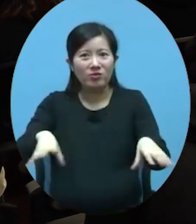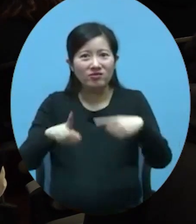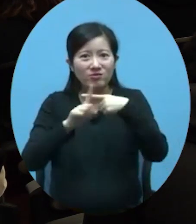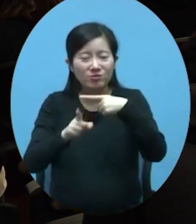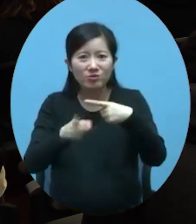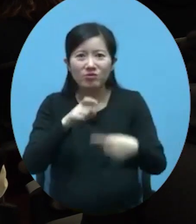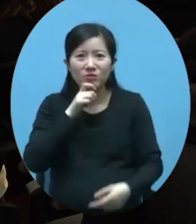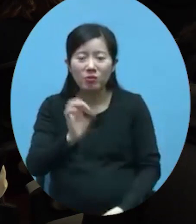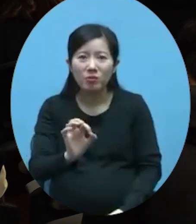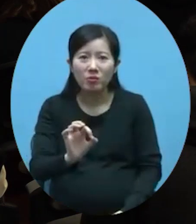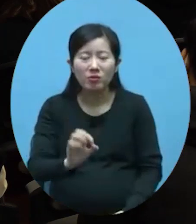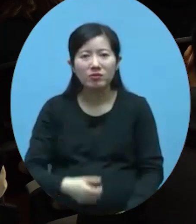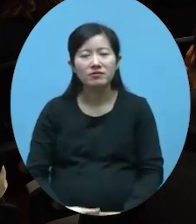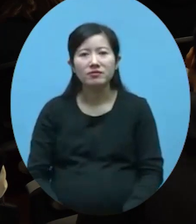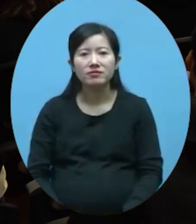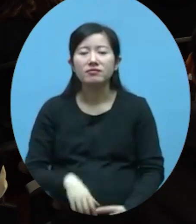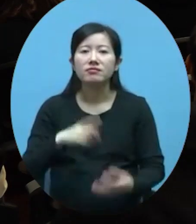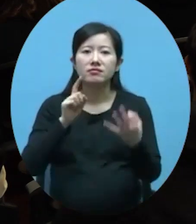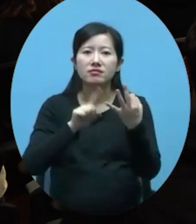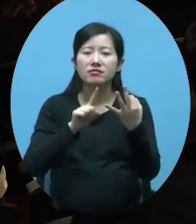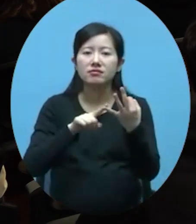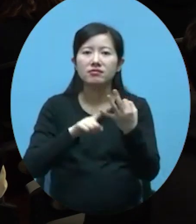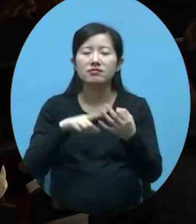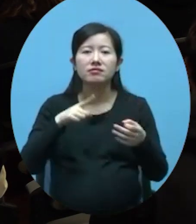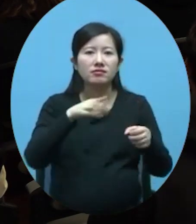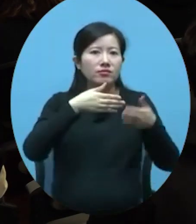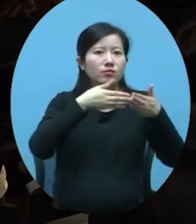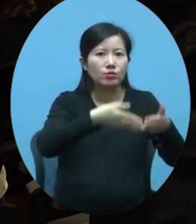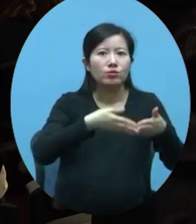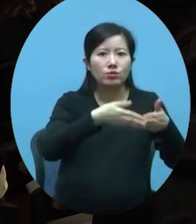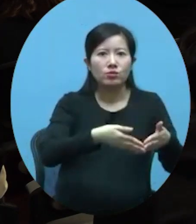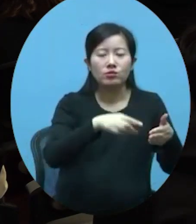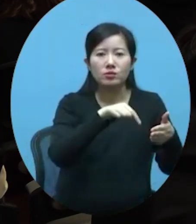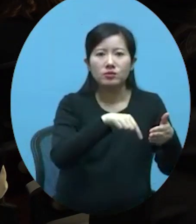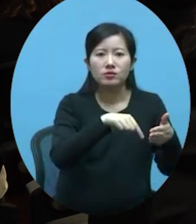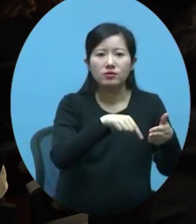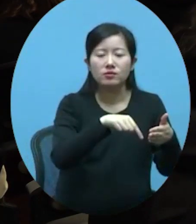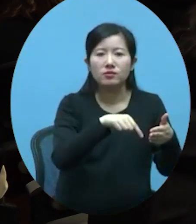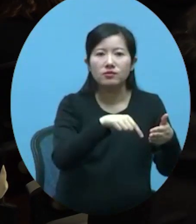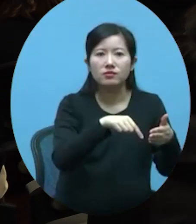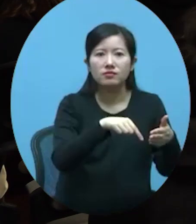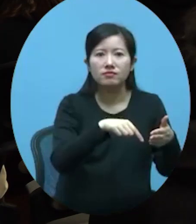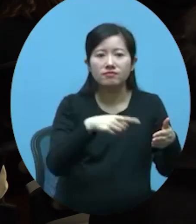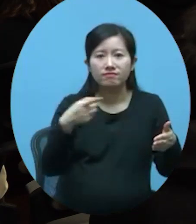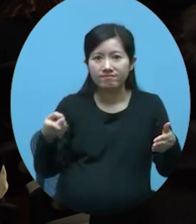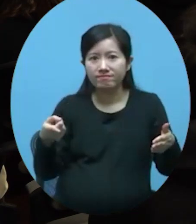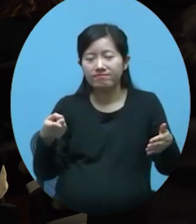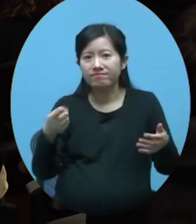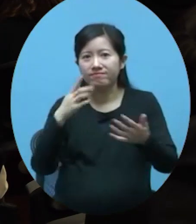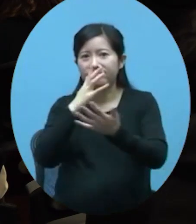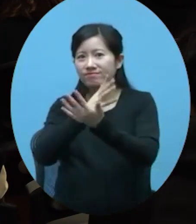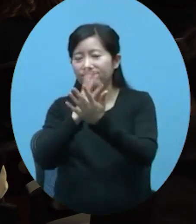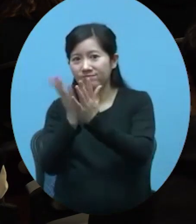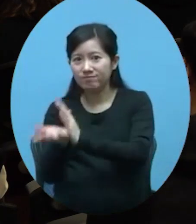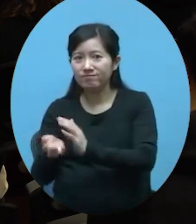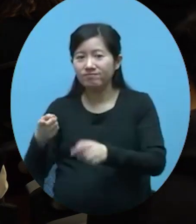last question is about the cruise the diamond princess so do you have enough facilities to cope if there turns out